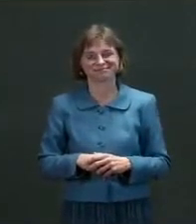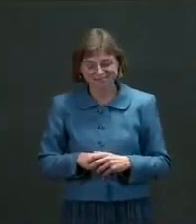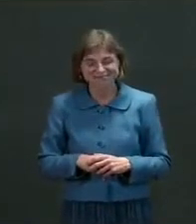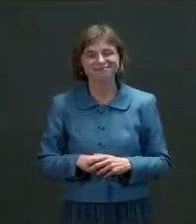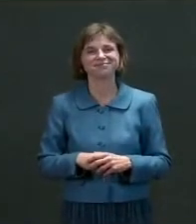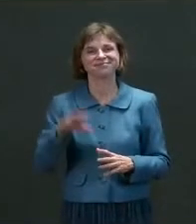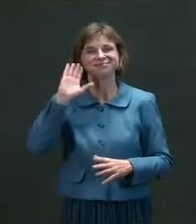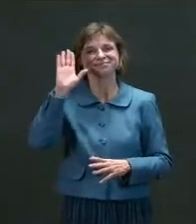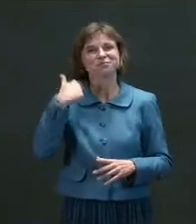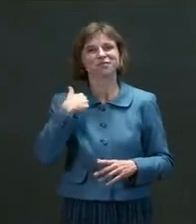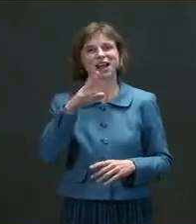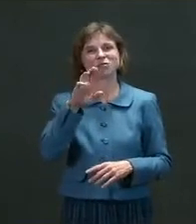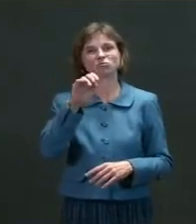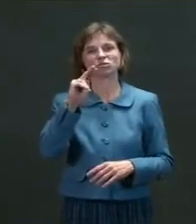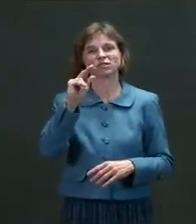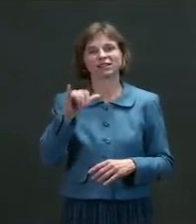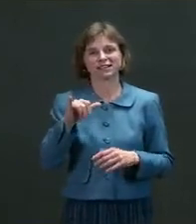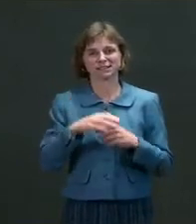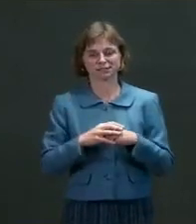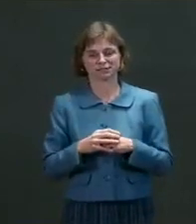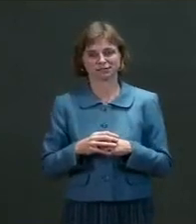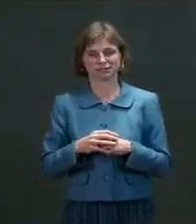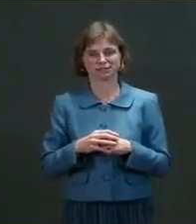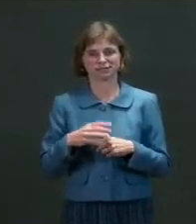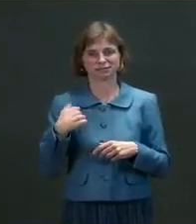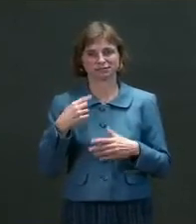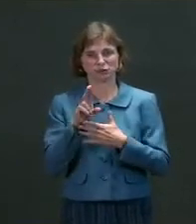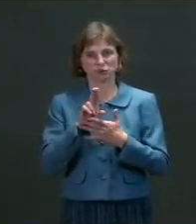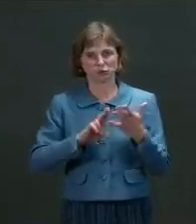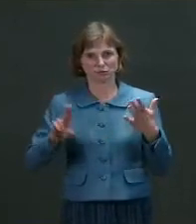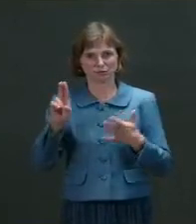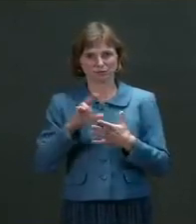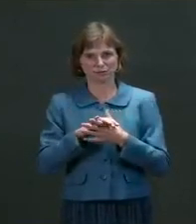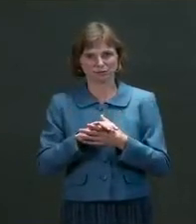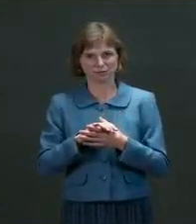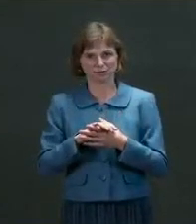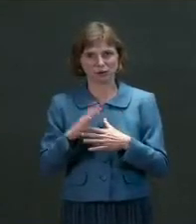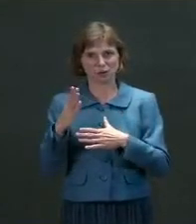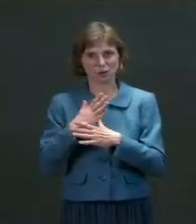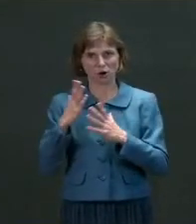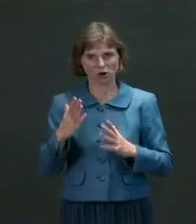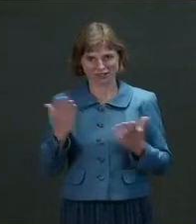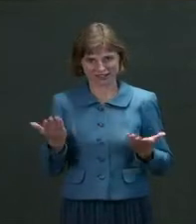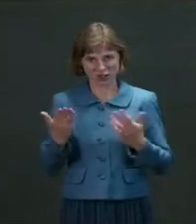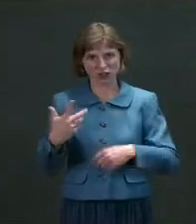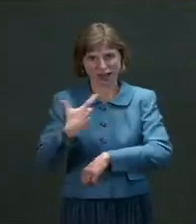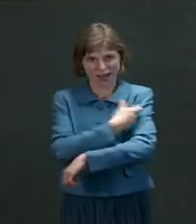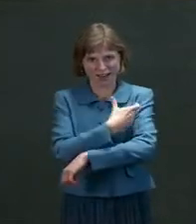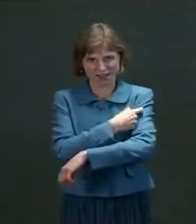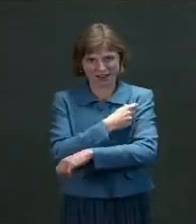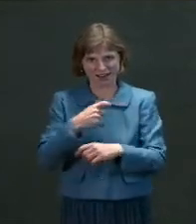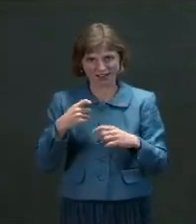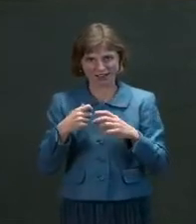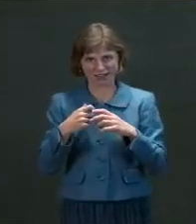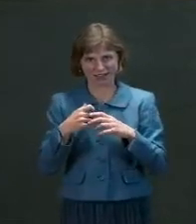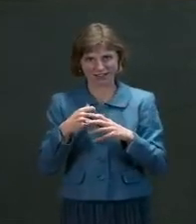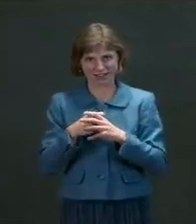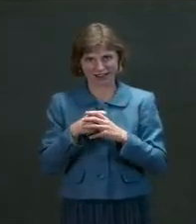Hi, I'm Brittany Hayes. I'm with Arizona State University. I'm the head charge nurse here at the vaccination pod at State Farm